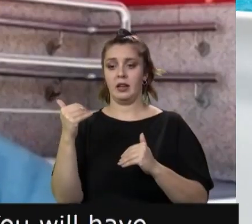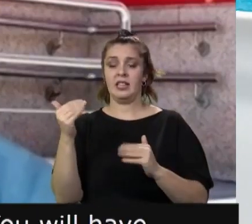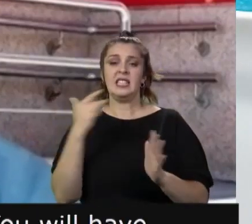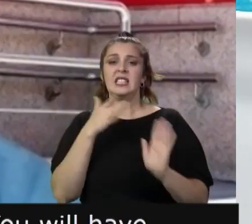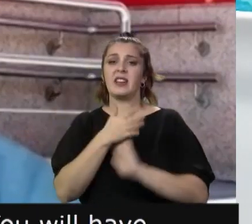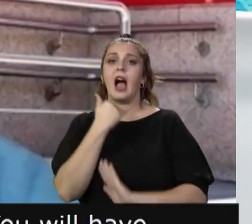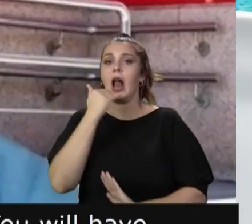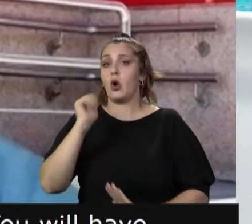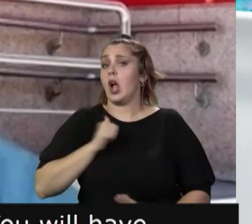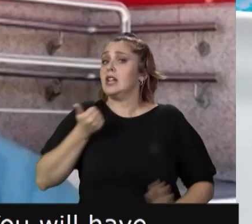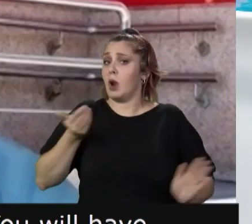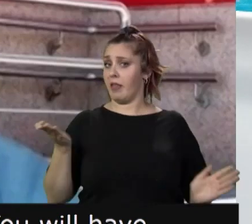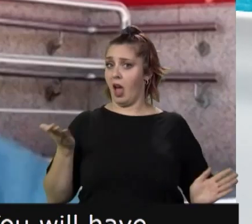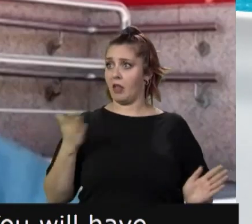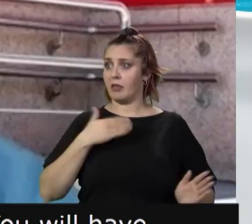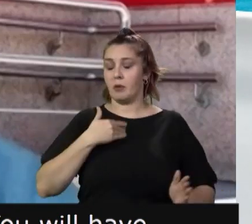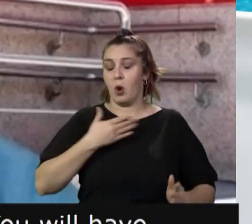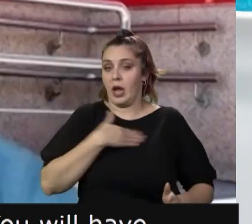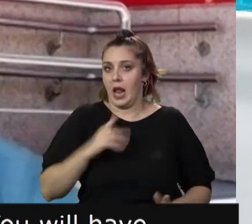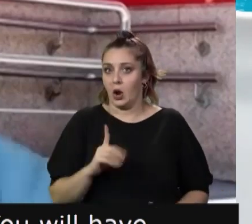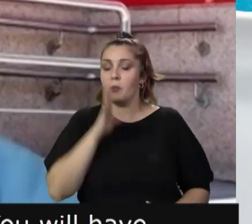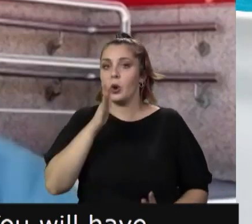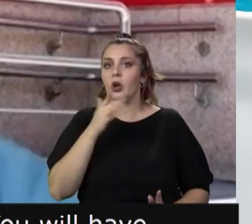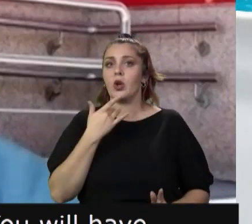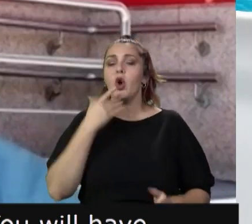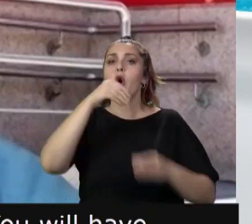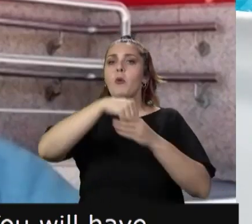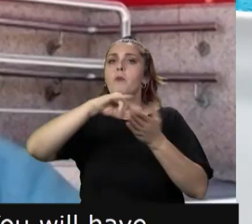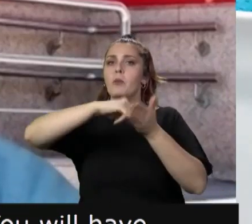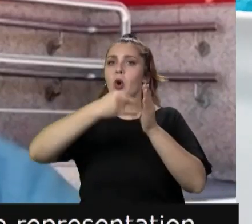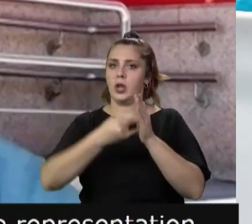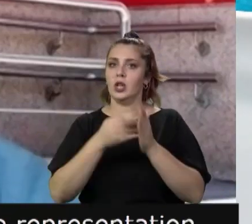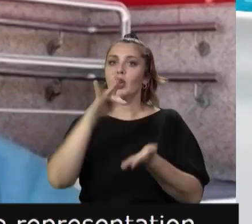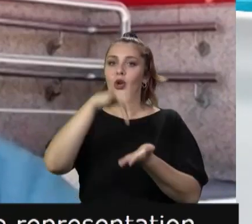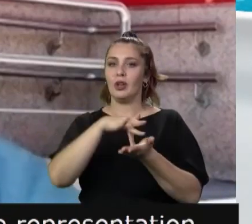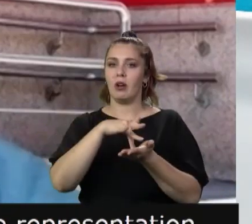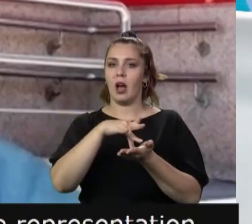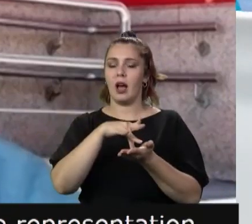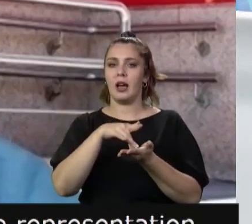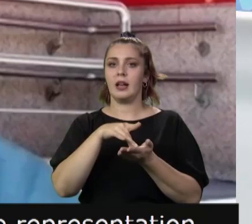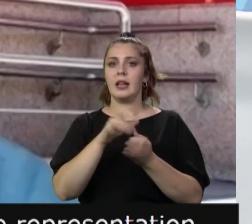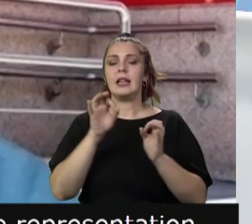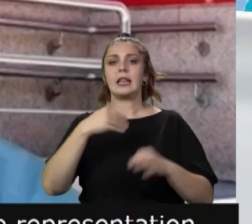representation. This is just by accident, because in our project,